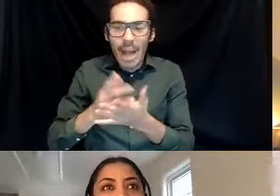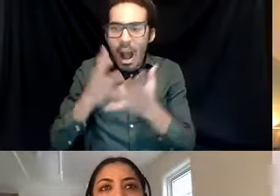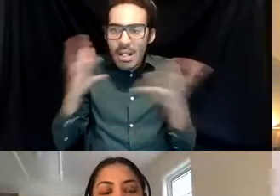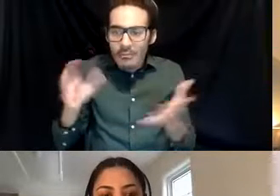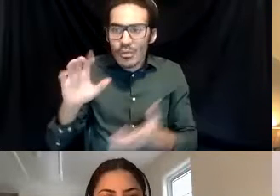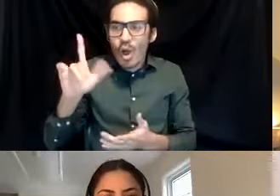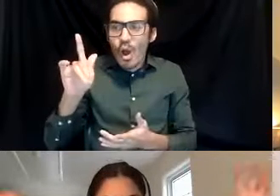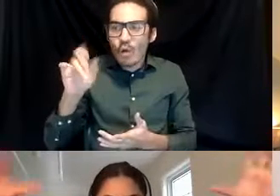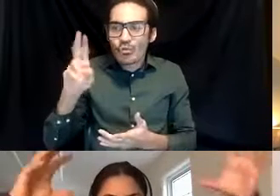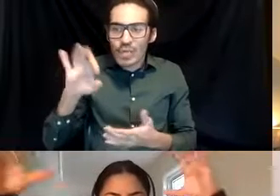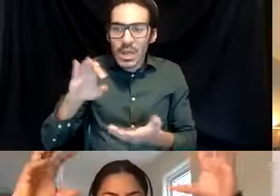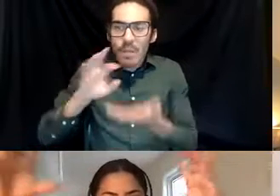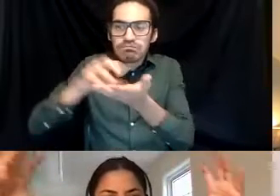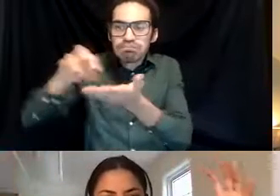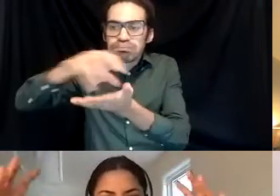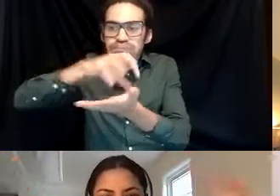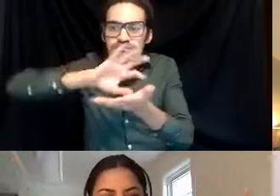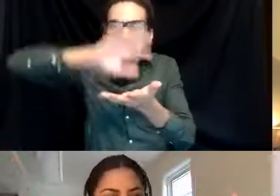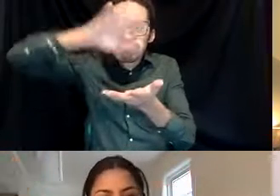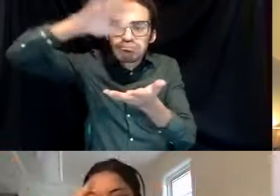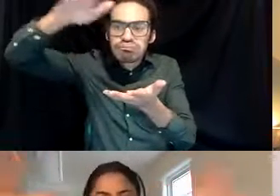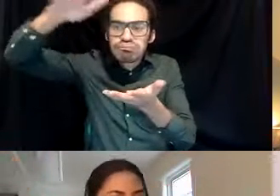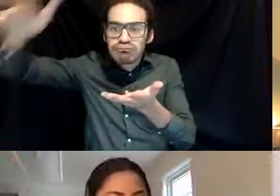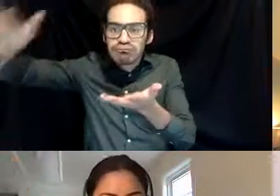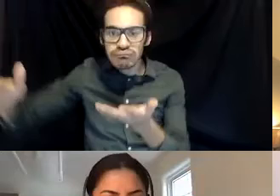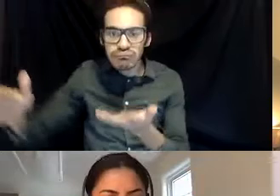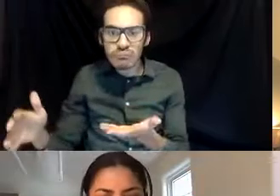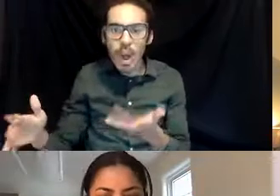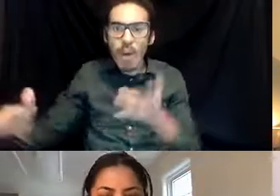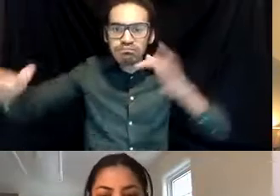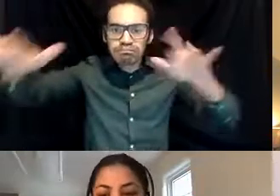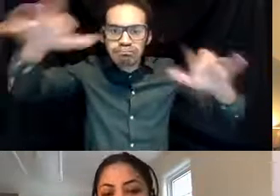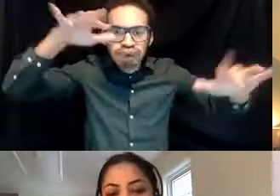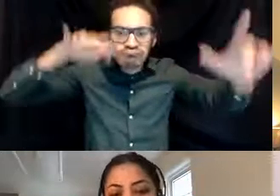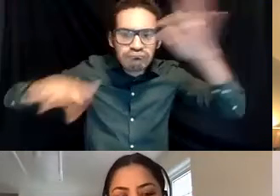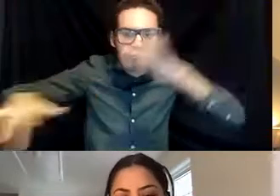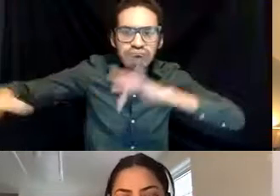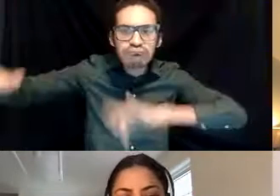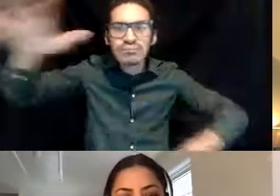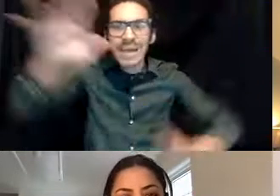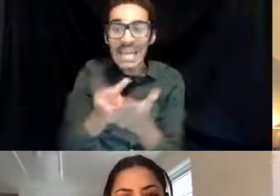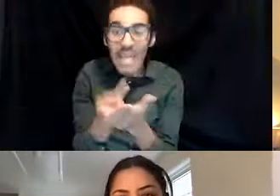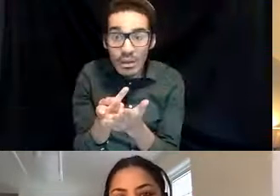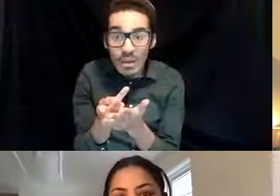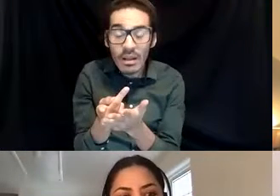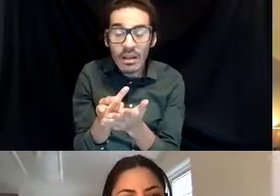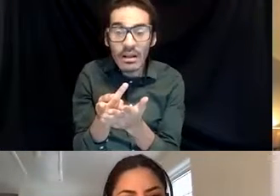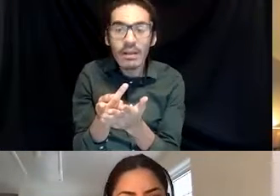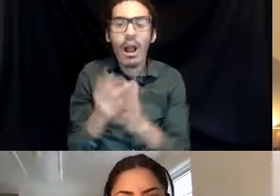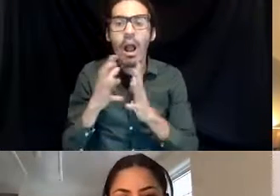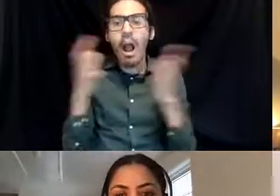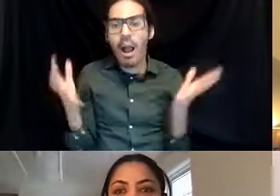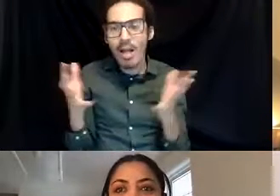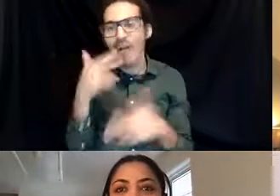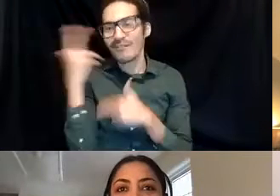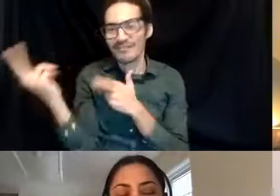like suds and kind of this is floating all over the kitchen. Um, there was a lot of comedy. There